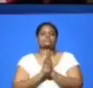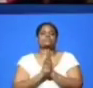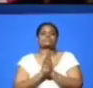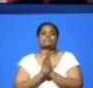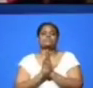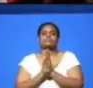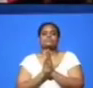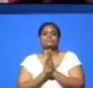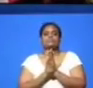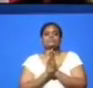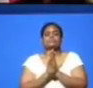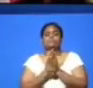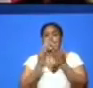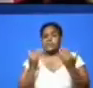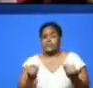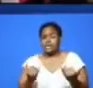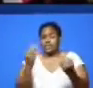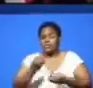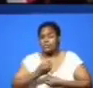What I'll tell you right now,